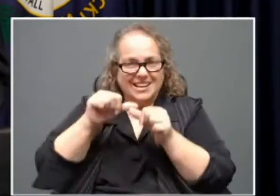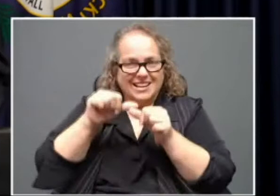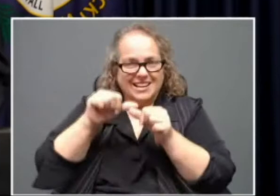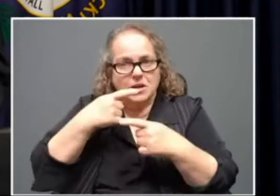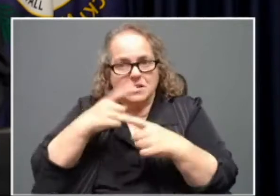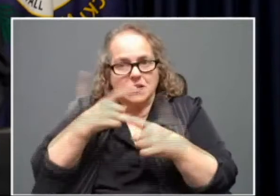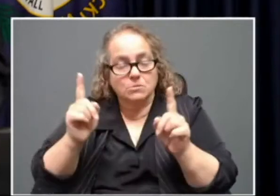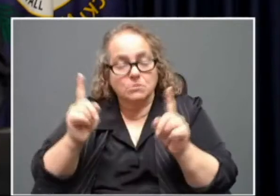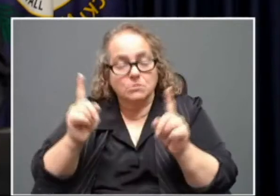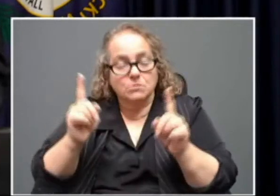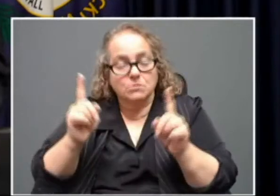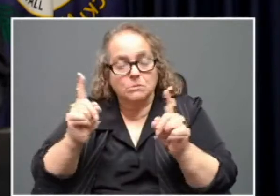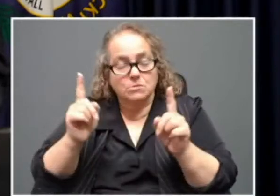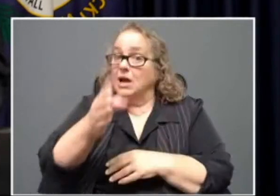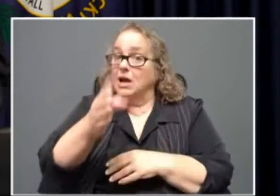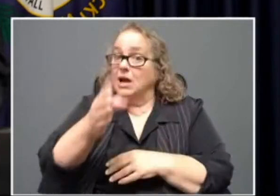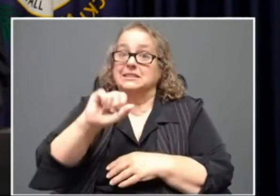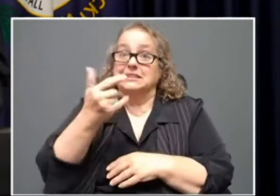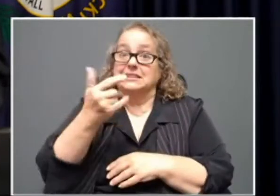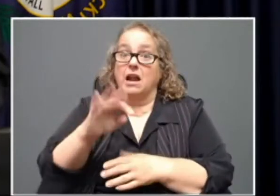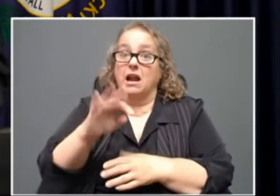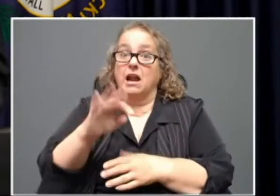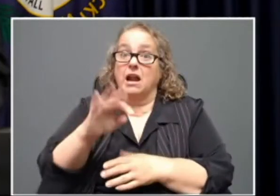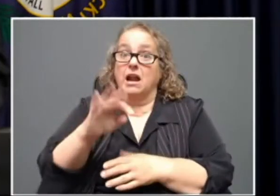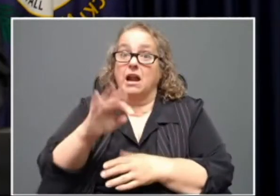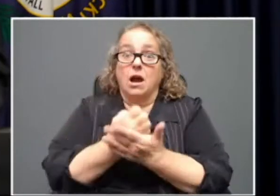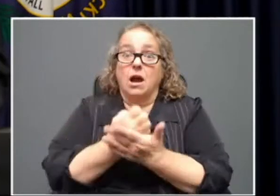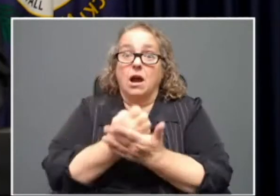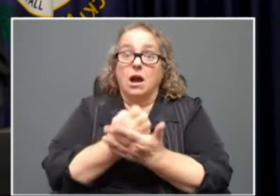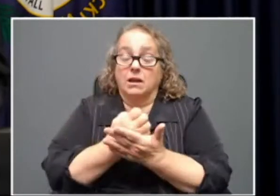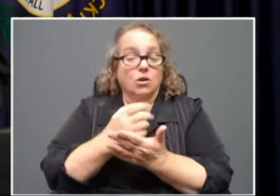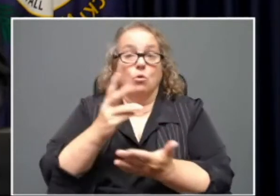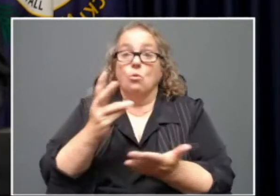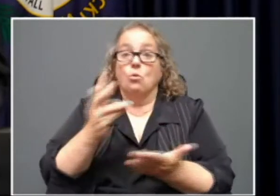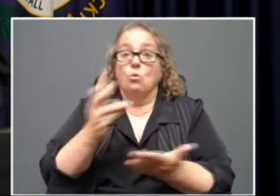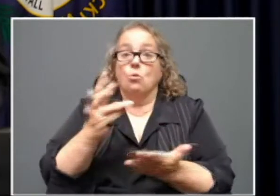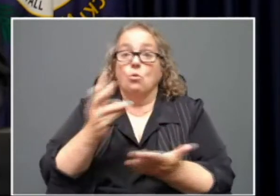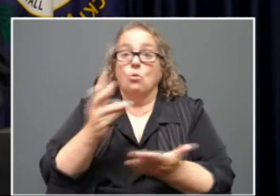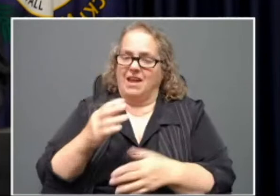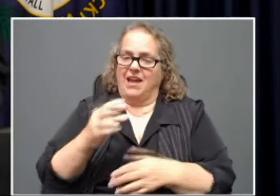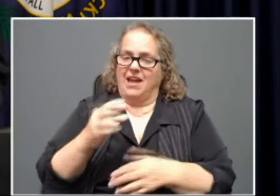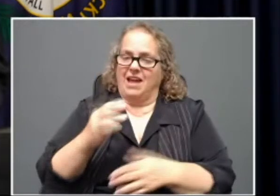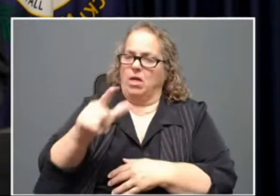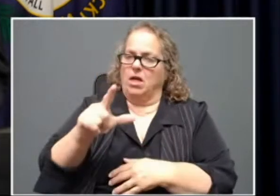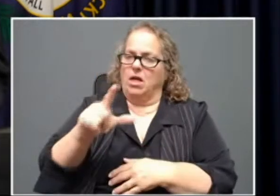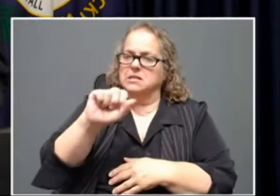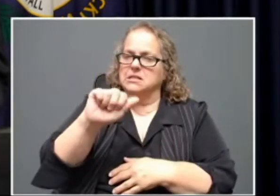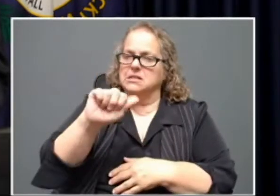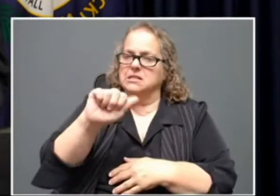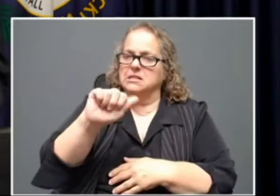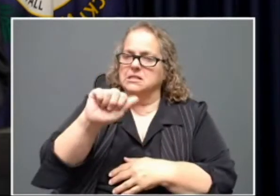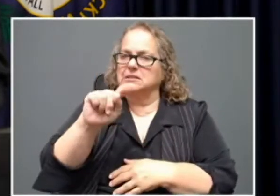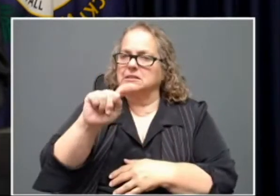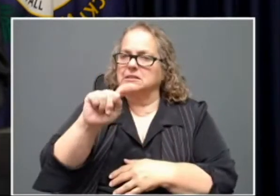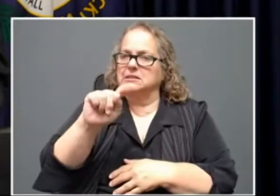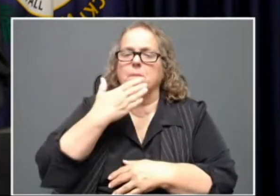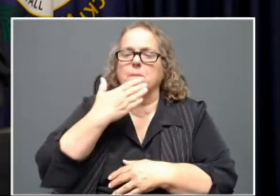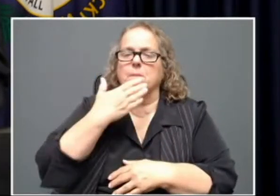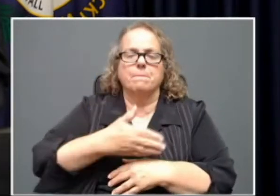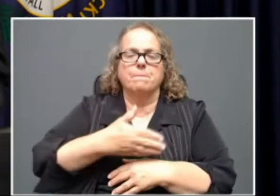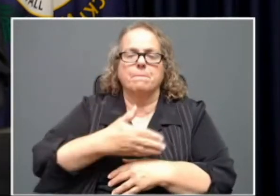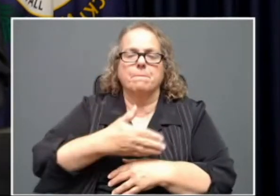economic activity was the best April ever for sales tax as well as vehicle usage